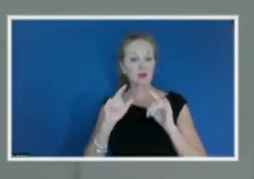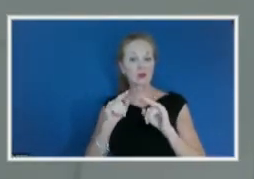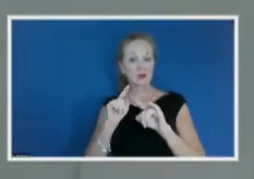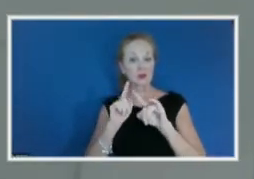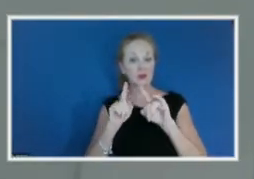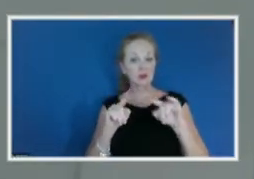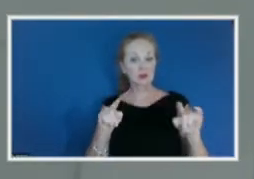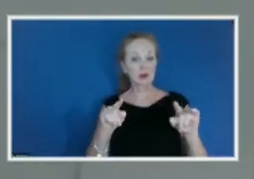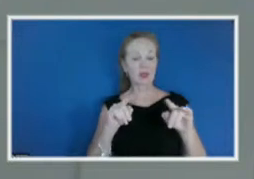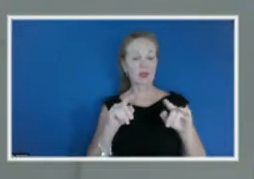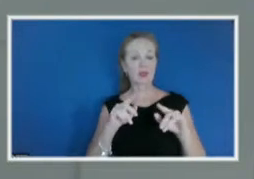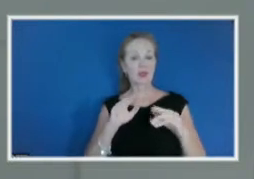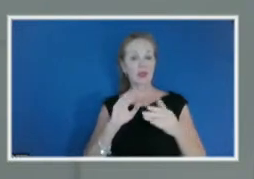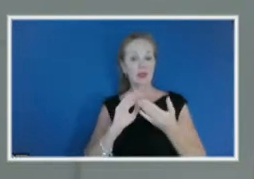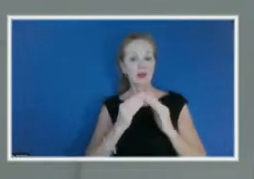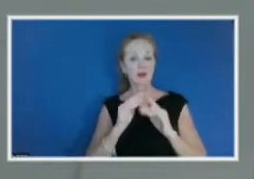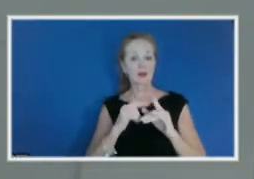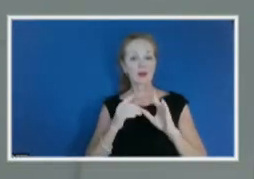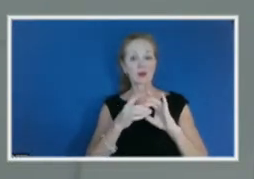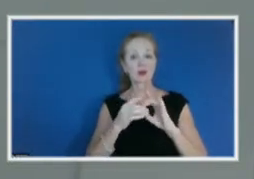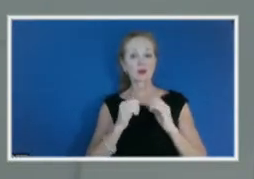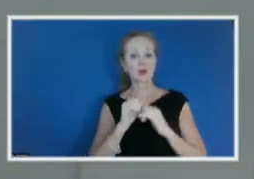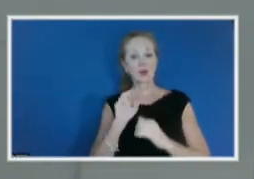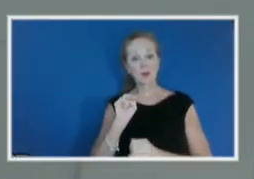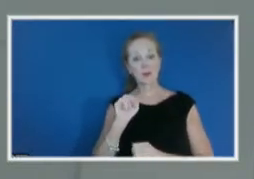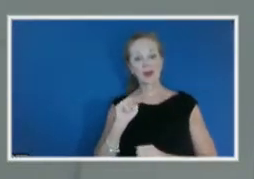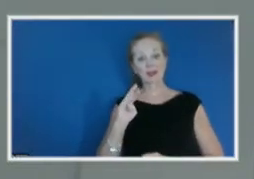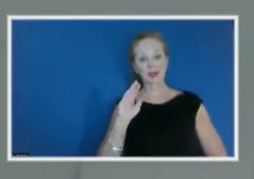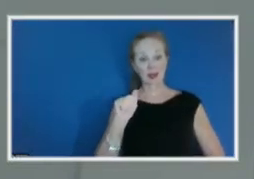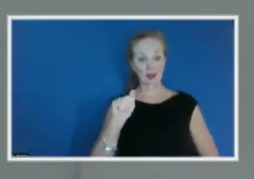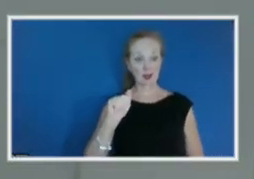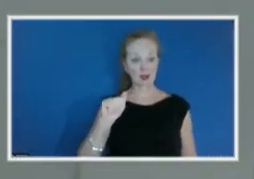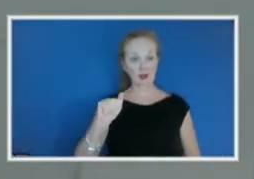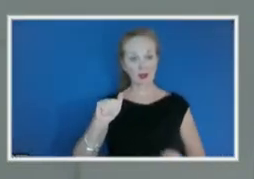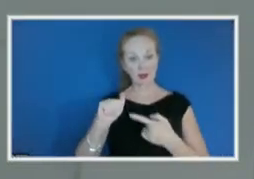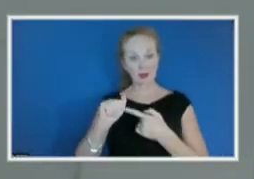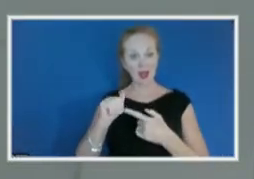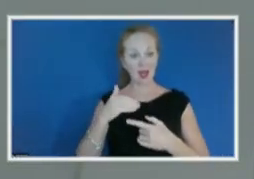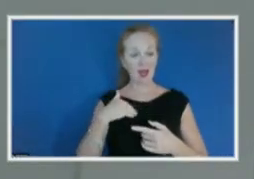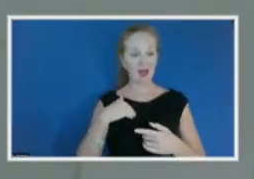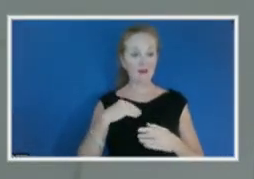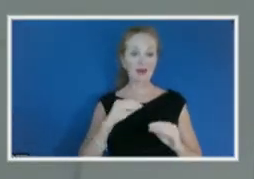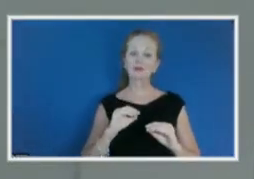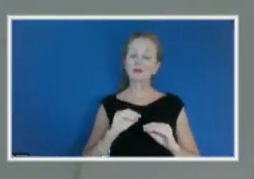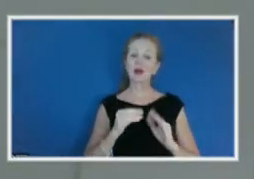public, relationships with the media, to have transparent